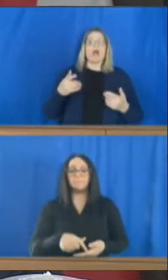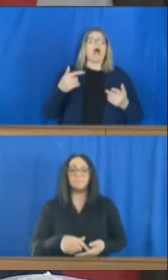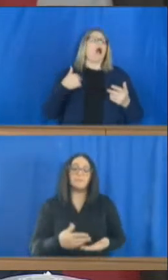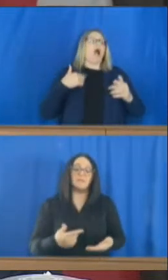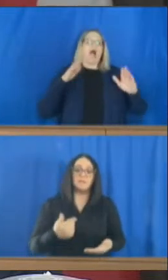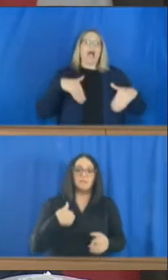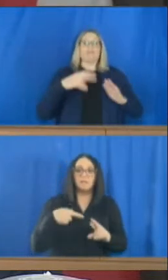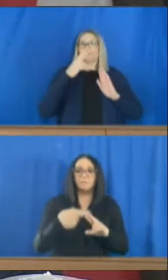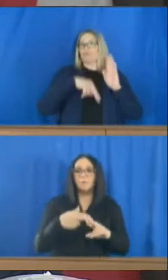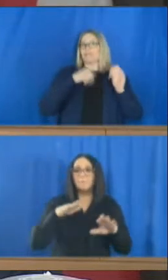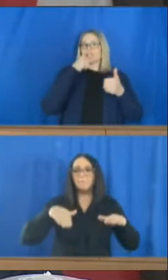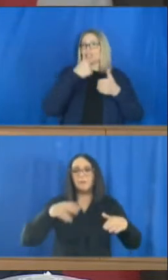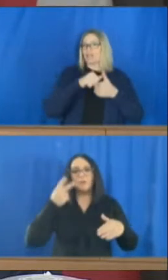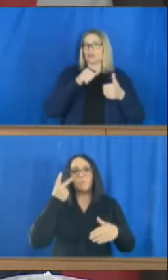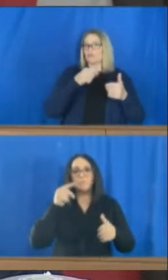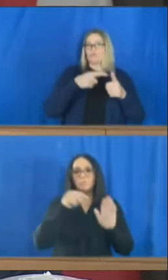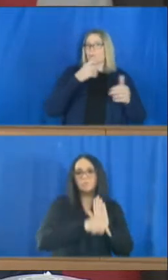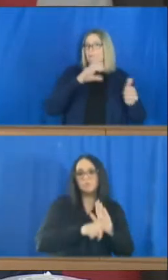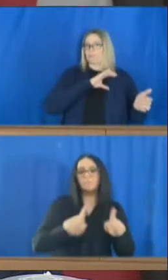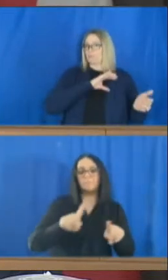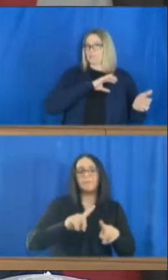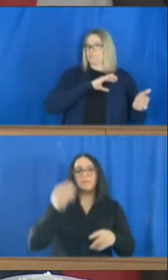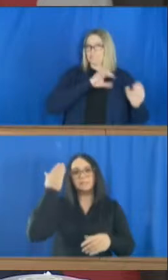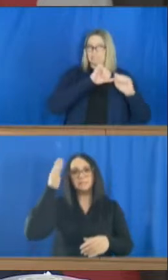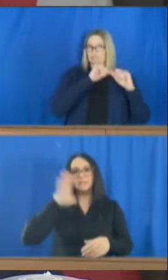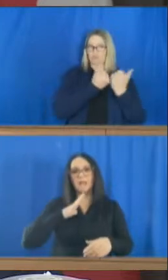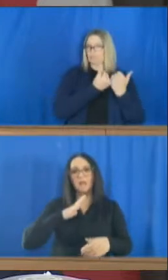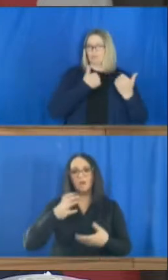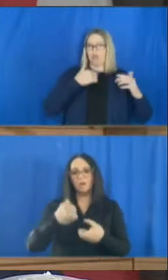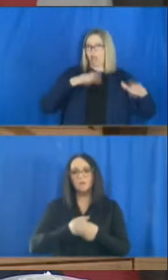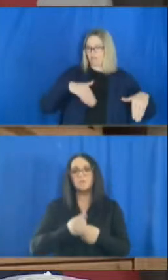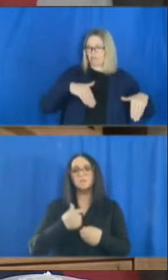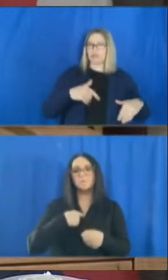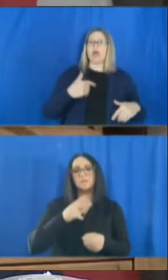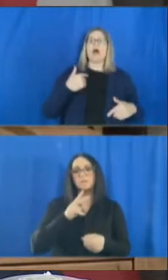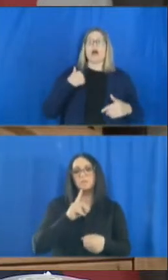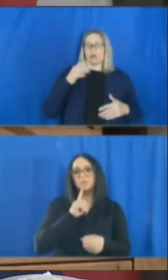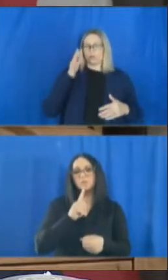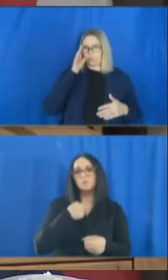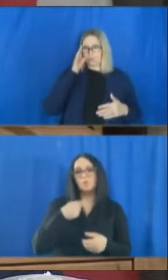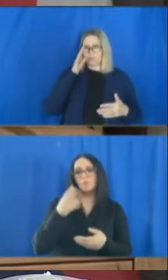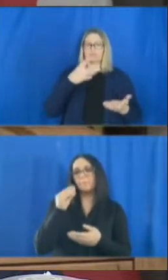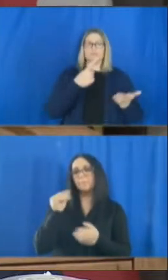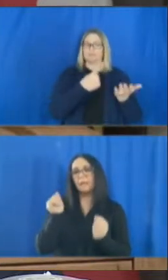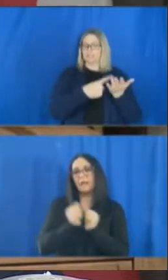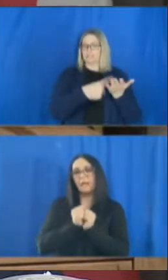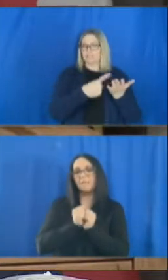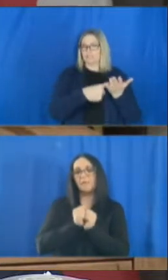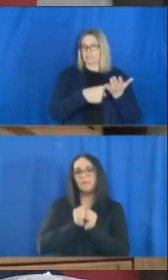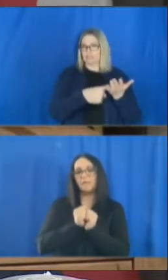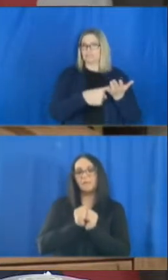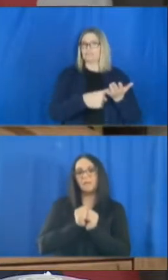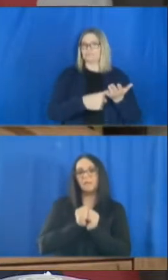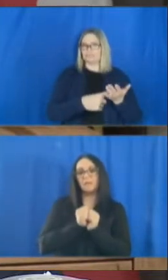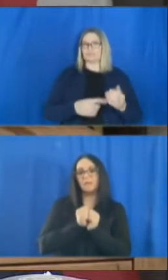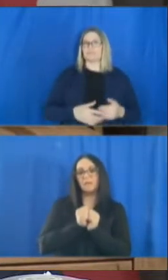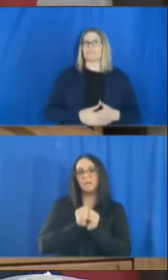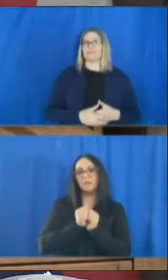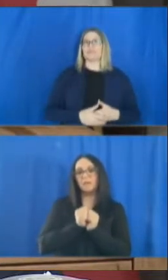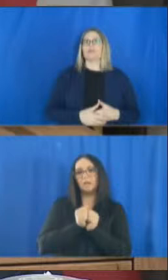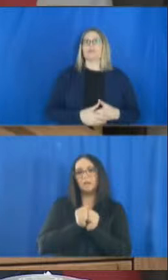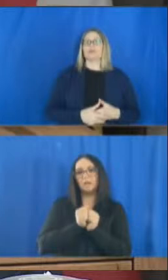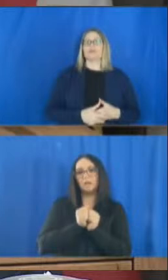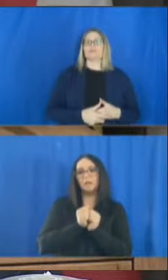that regard. I think it's important that I say the comments were truly unfortunate and uncalled for by the